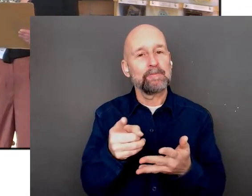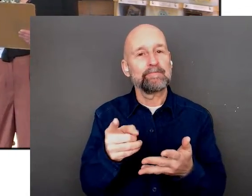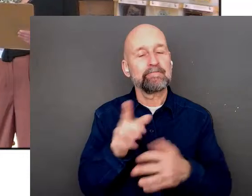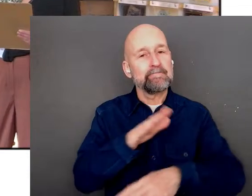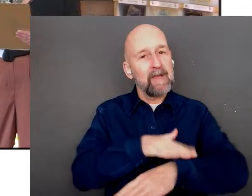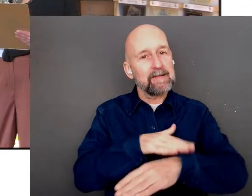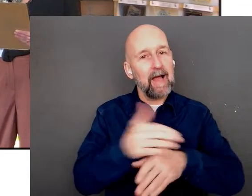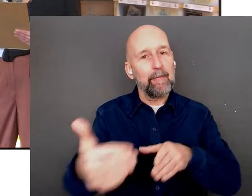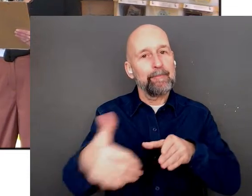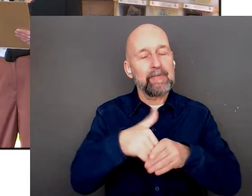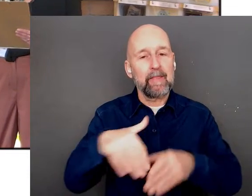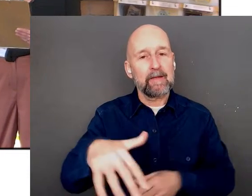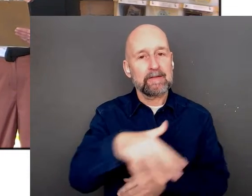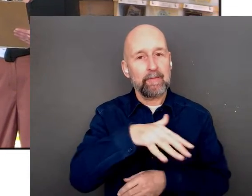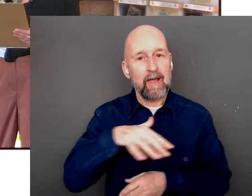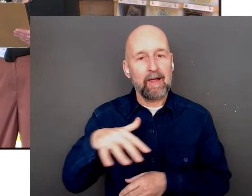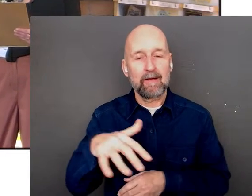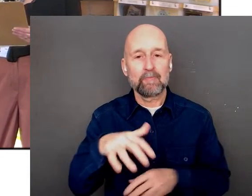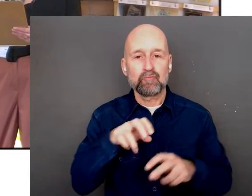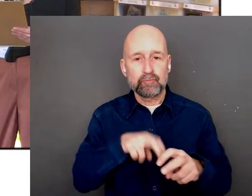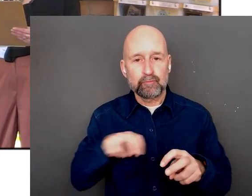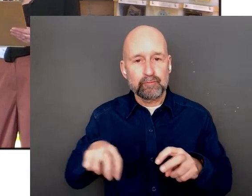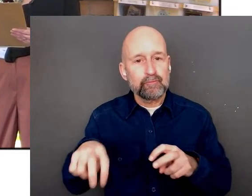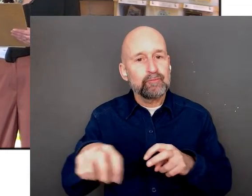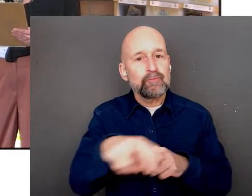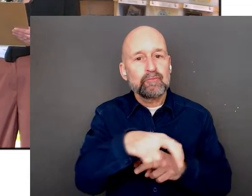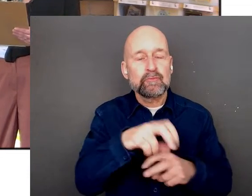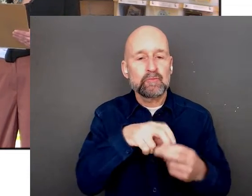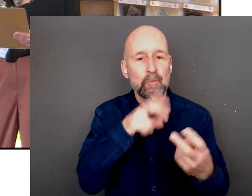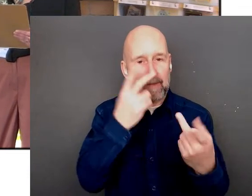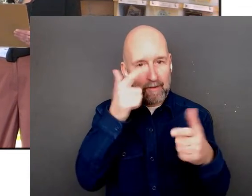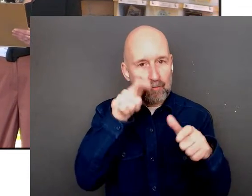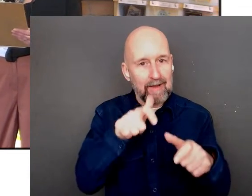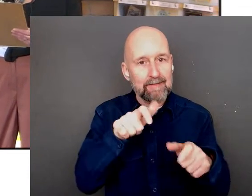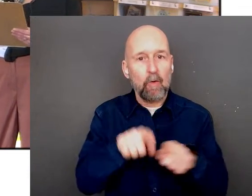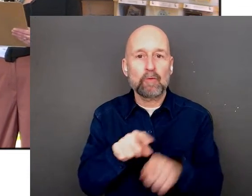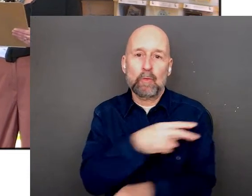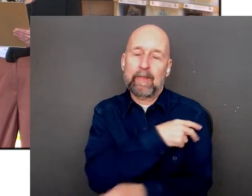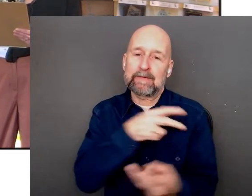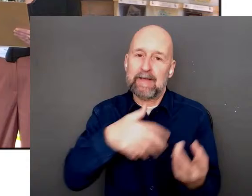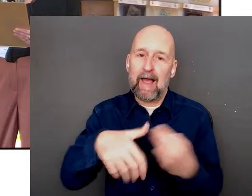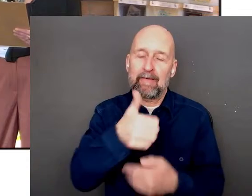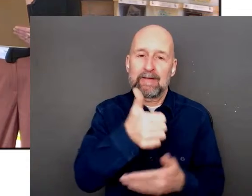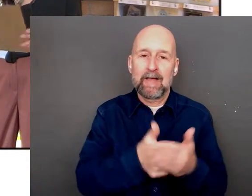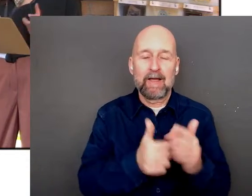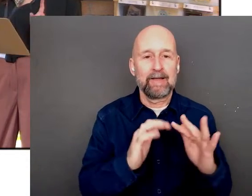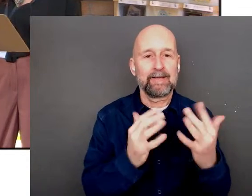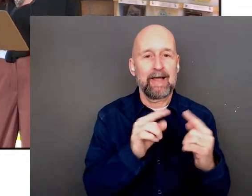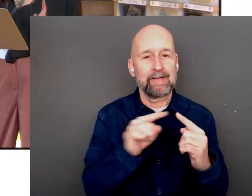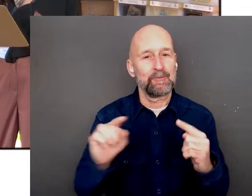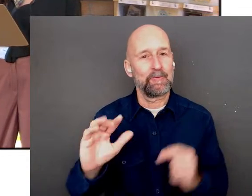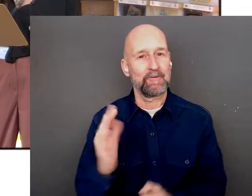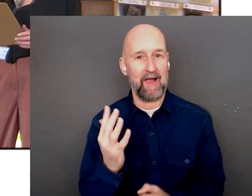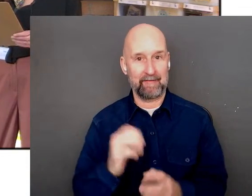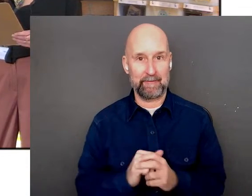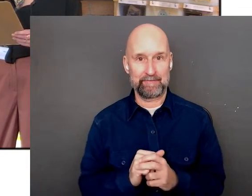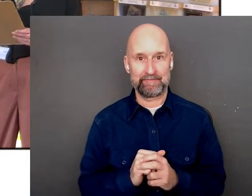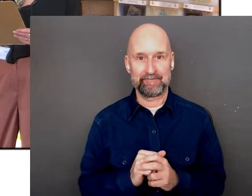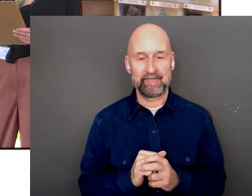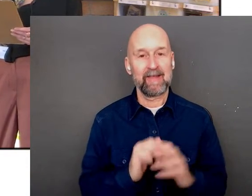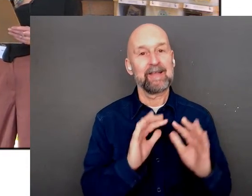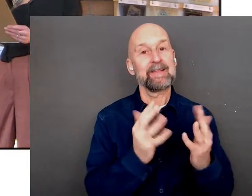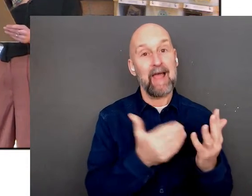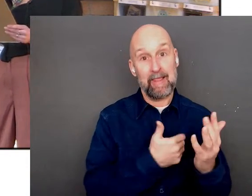space by hot desking alongside our residents and staff from 10 p.m. till 5 p.m. From 10 a.m. till 5 p.m.,